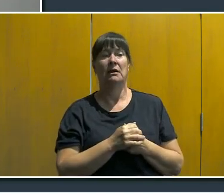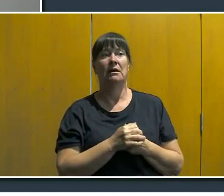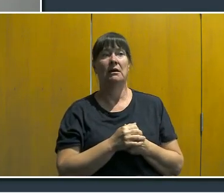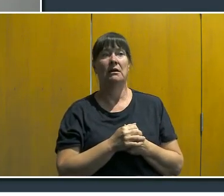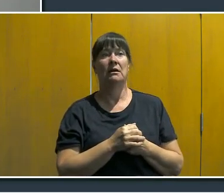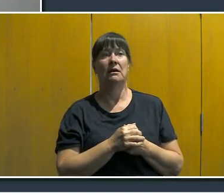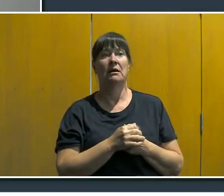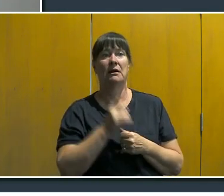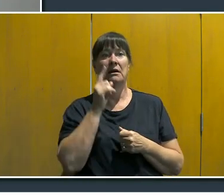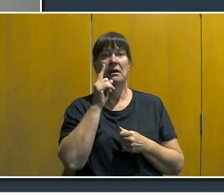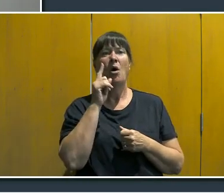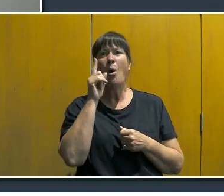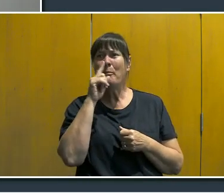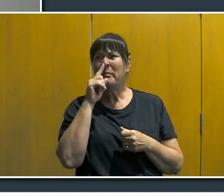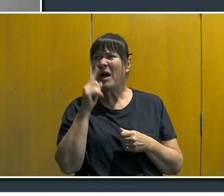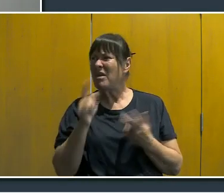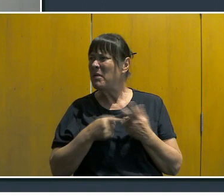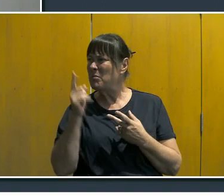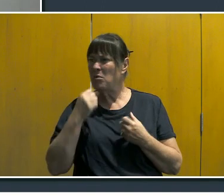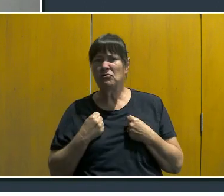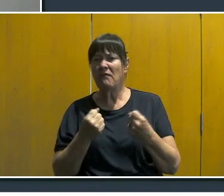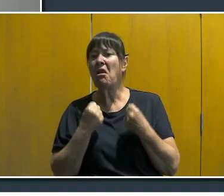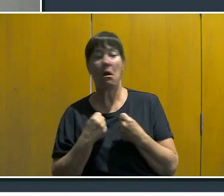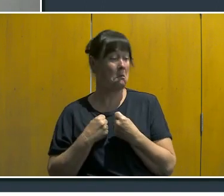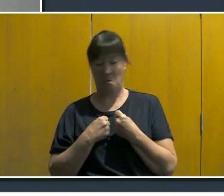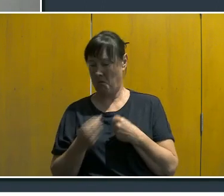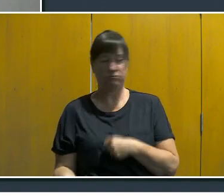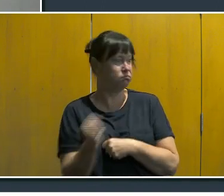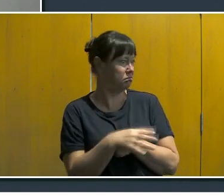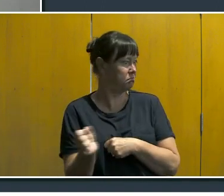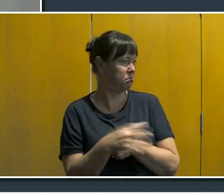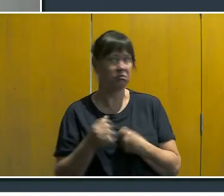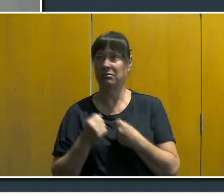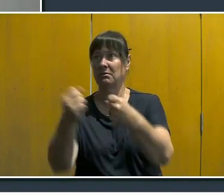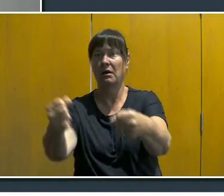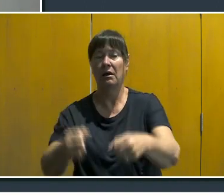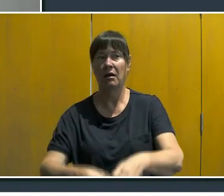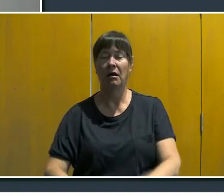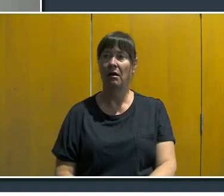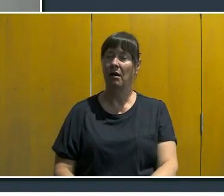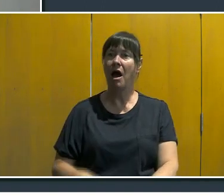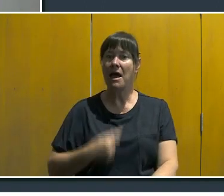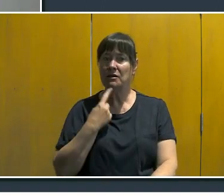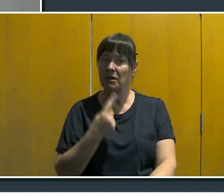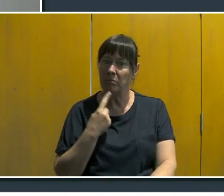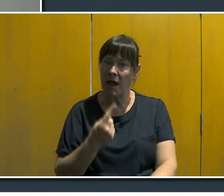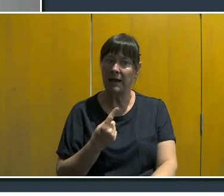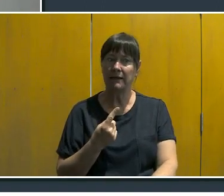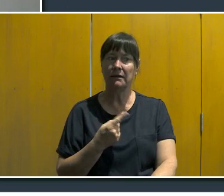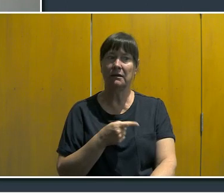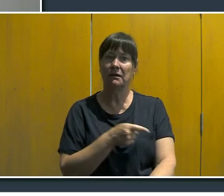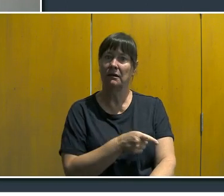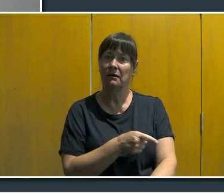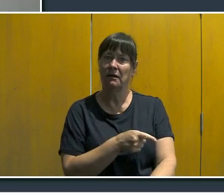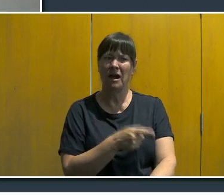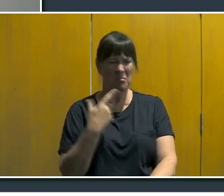into work in the morning and left several black bin bags there. I had to complain about the fact that there were obviously